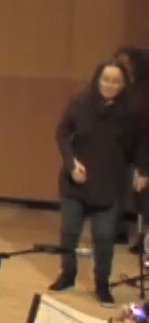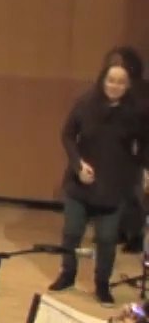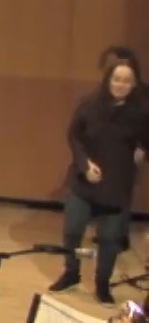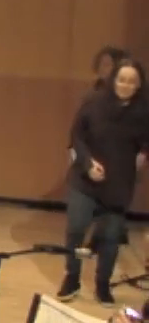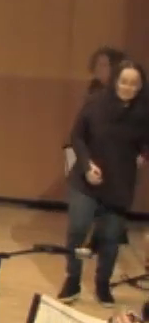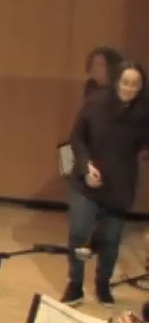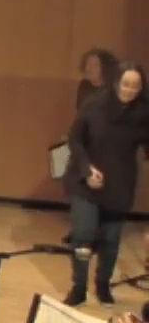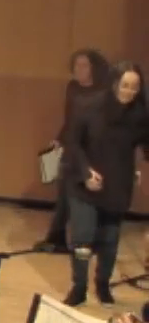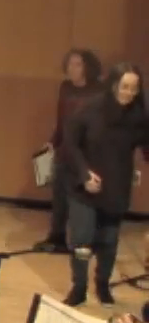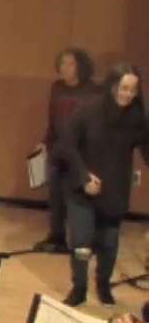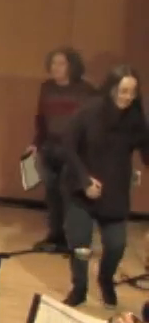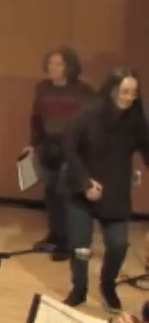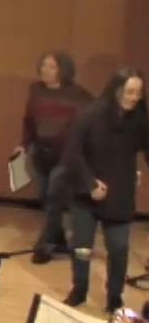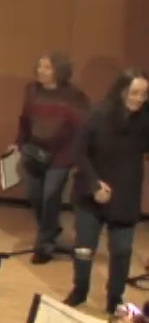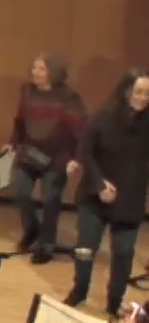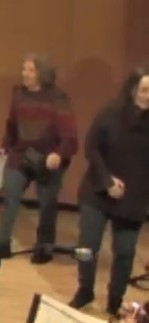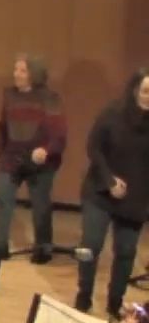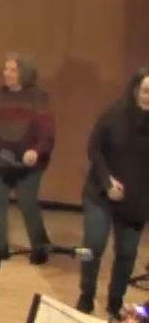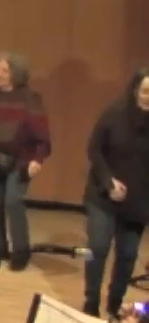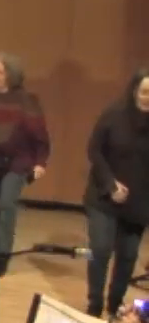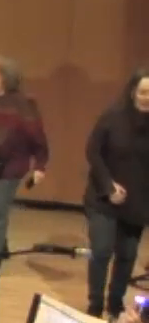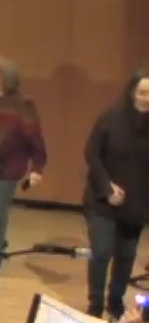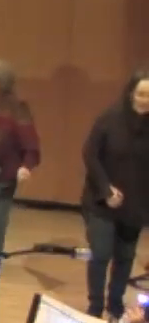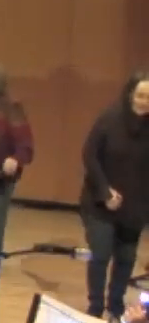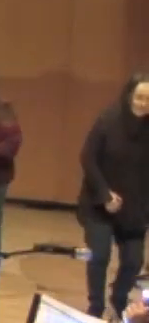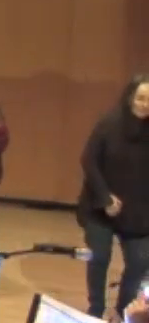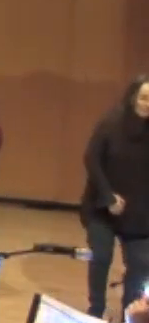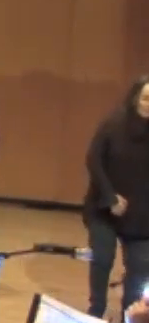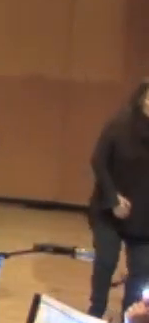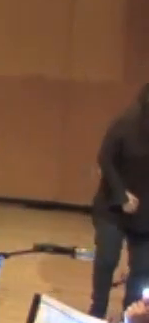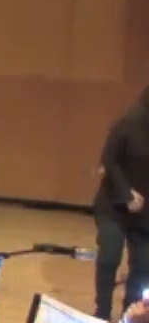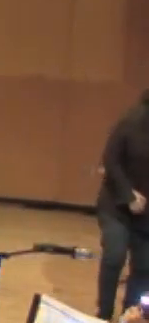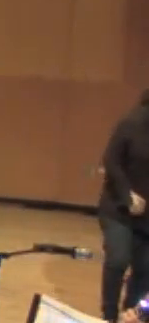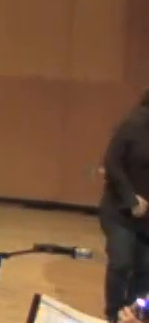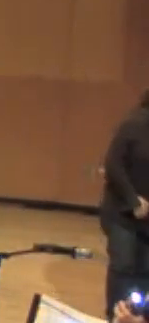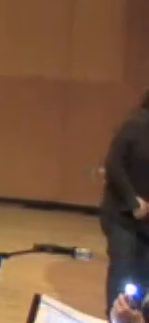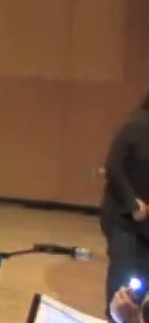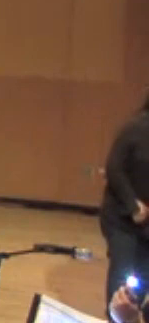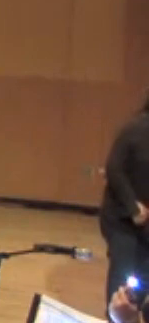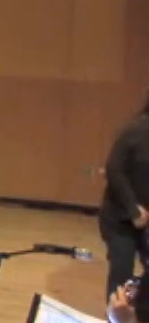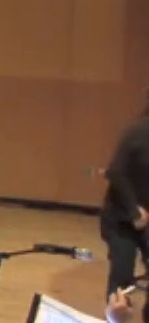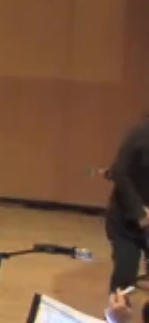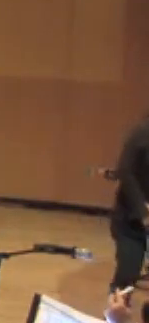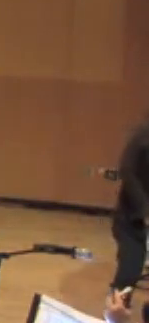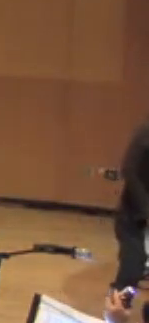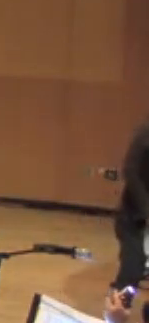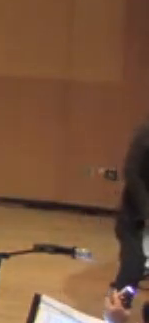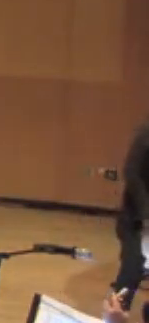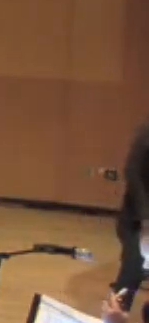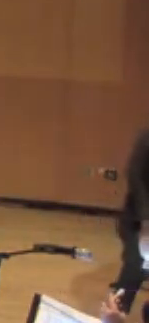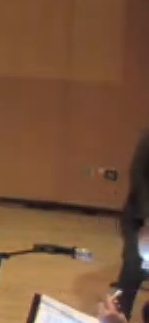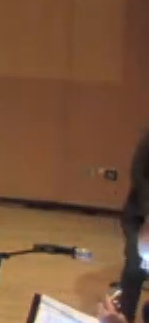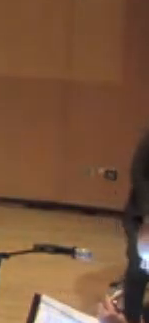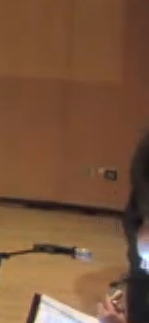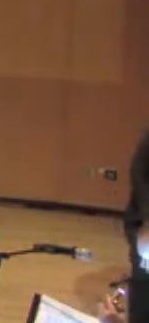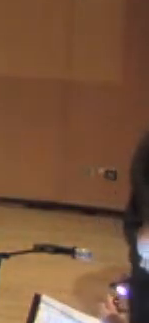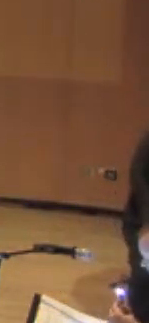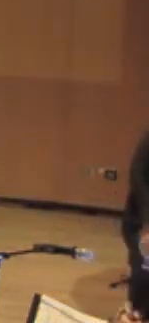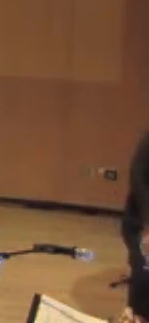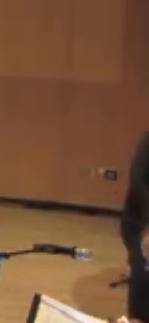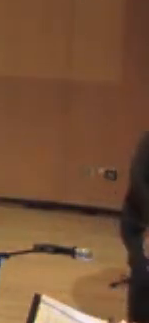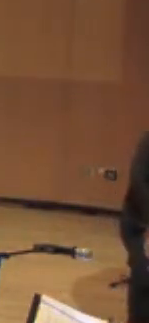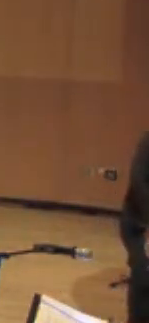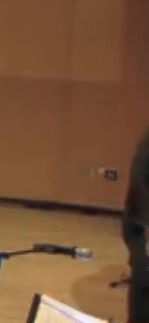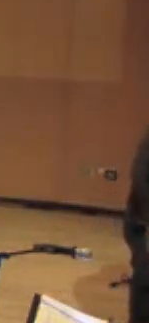into dream of autumn where and first of all welcome to those of you who have not there are a few people who have been with